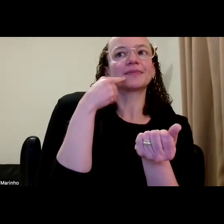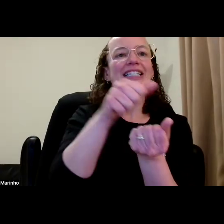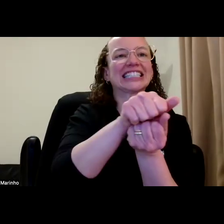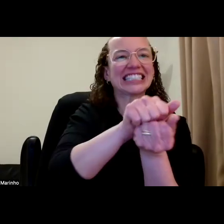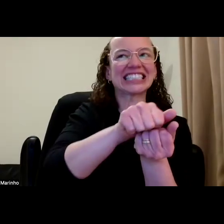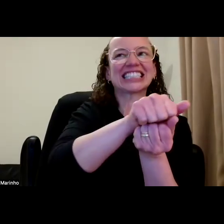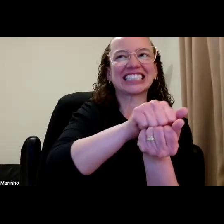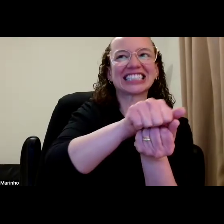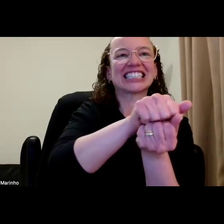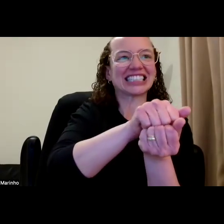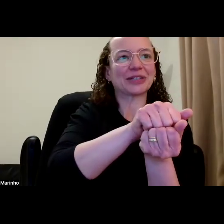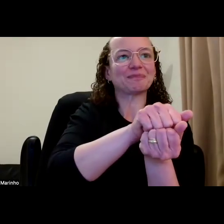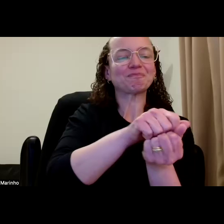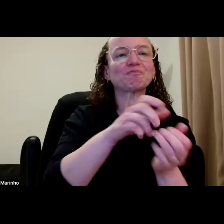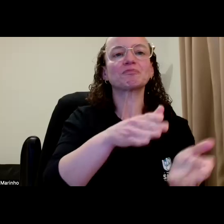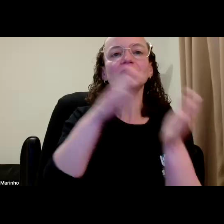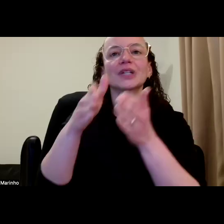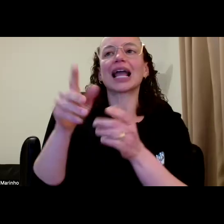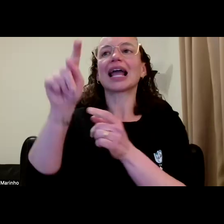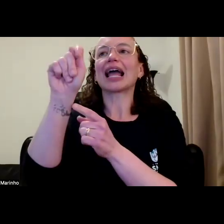They're really clenching or grinding their teeth.